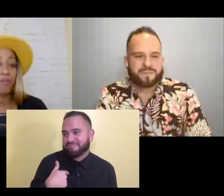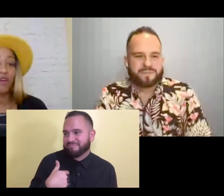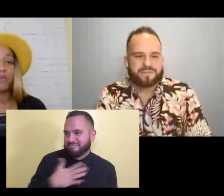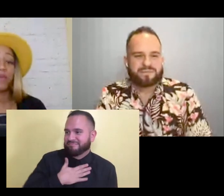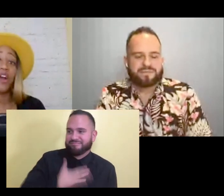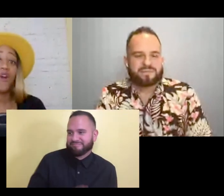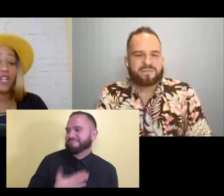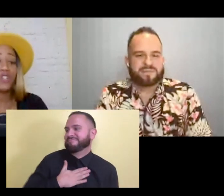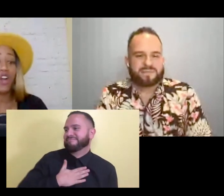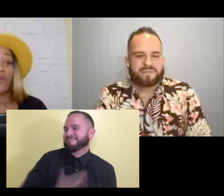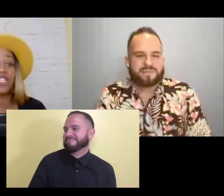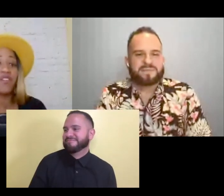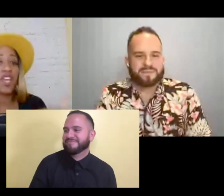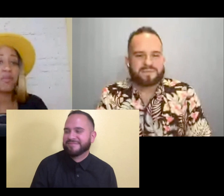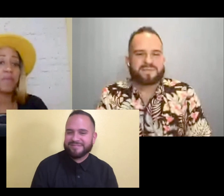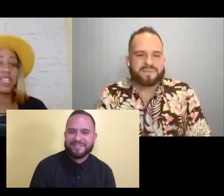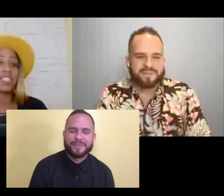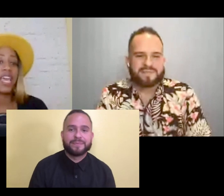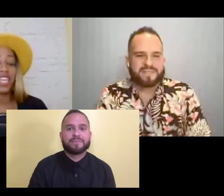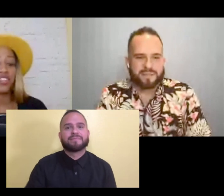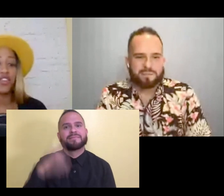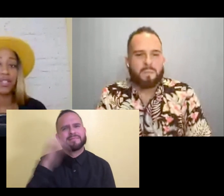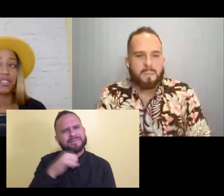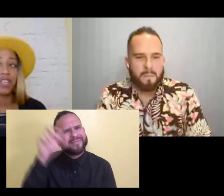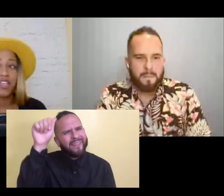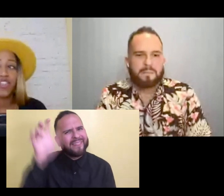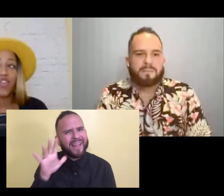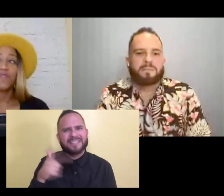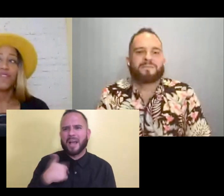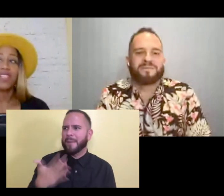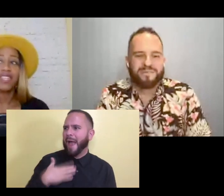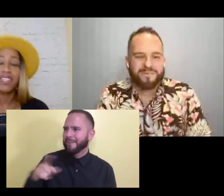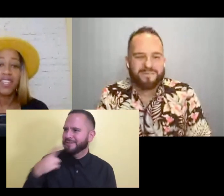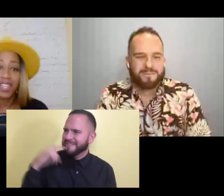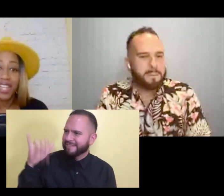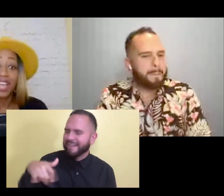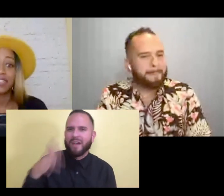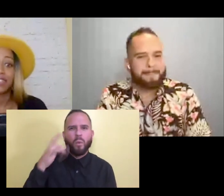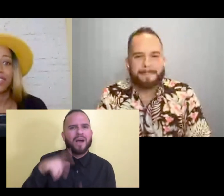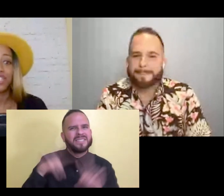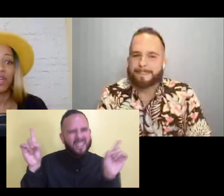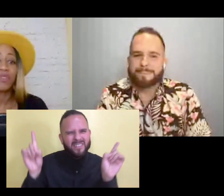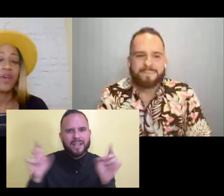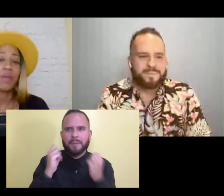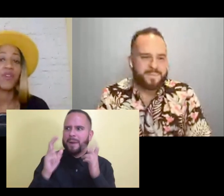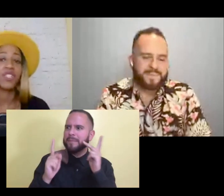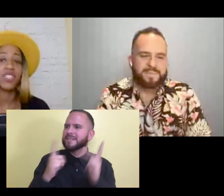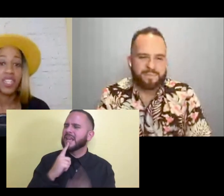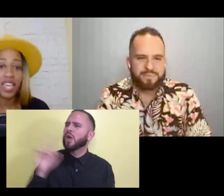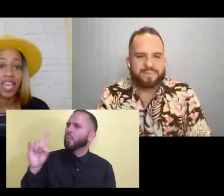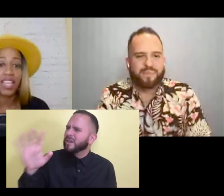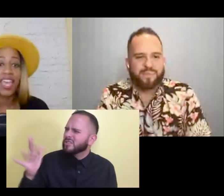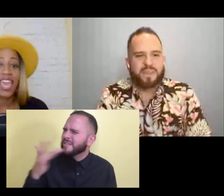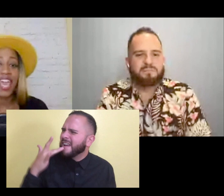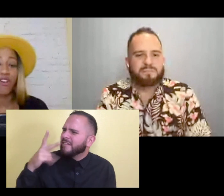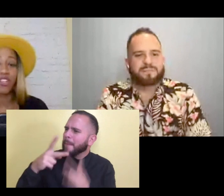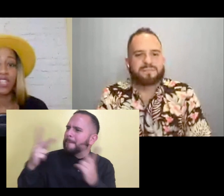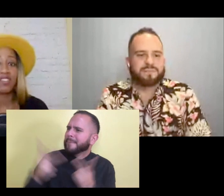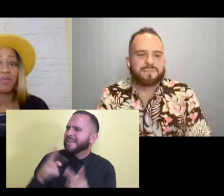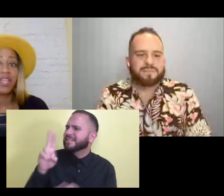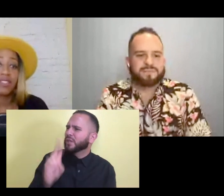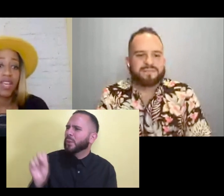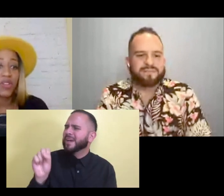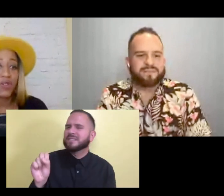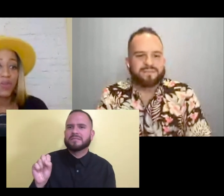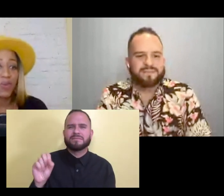different from most people. Oh, where'd you go? Where's your favorite place in the U.S.? No one really says Alaska. So I'm so happy you shared that and also